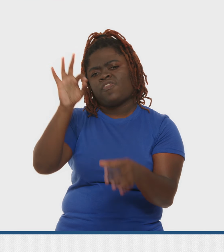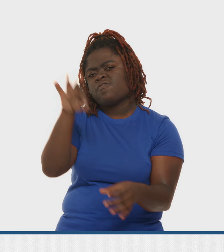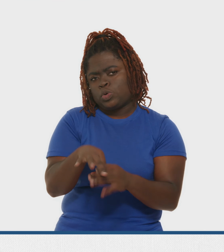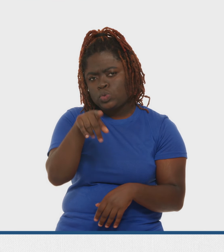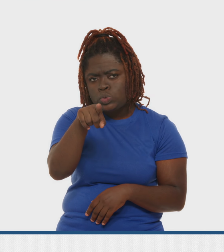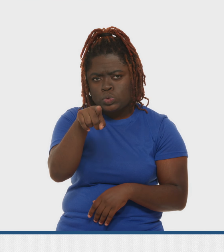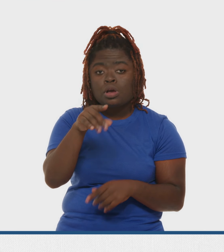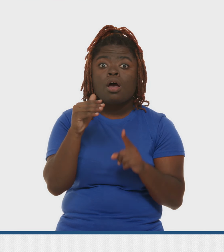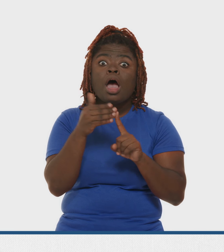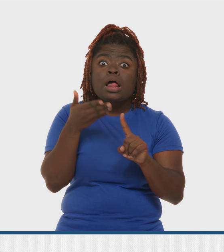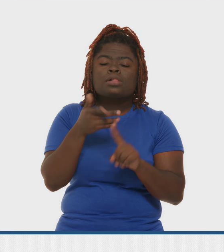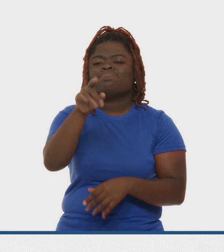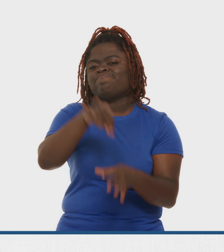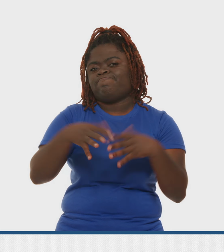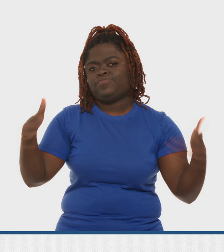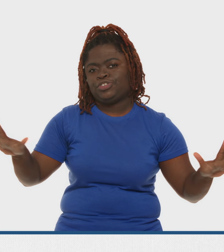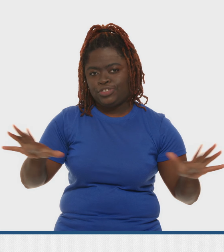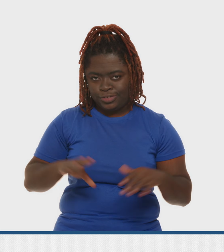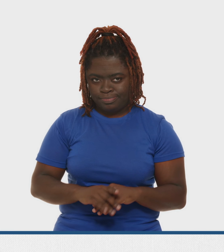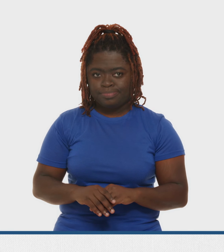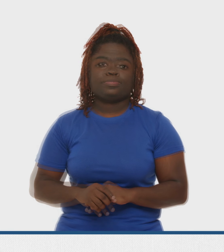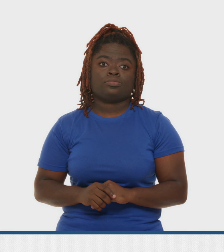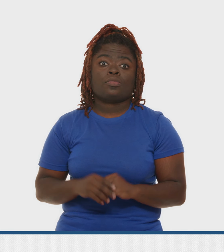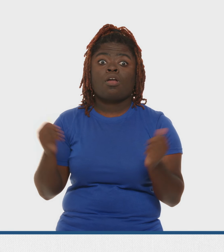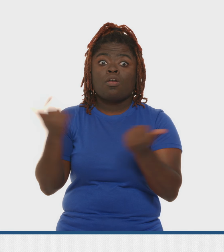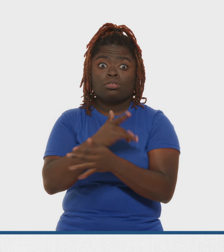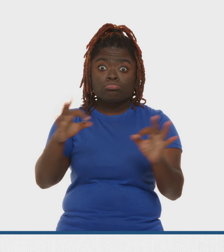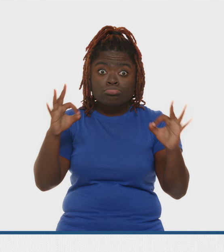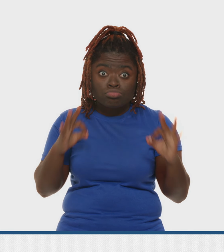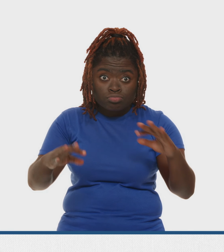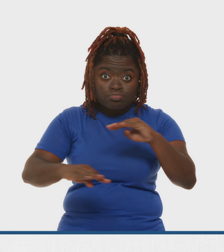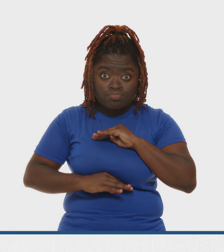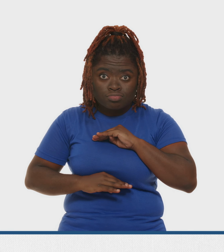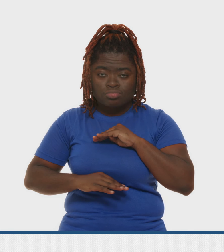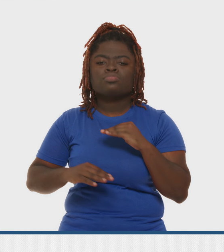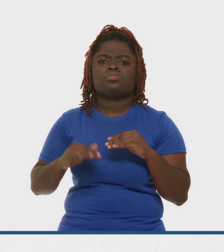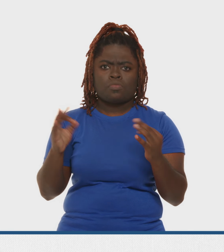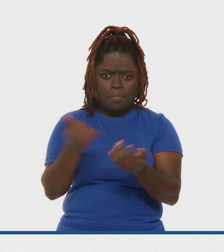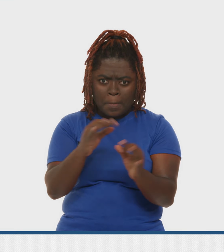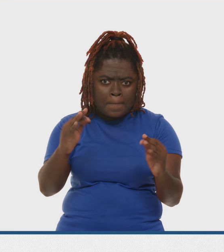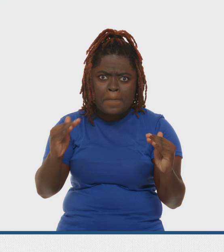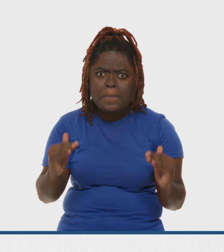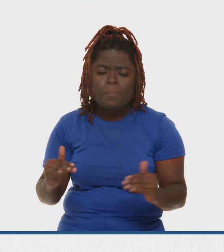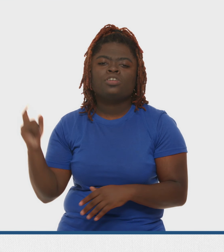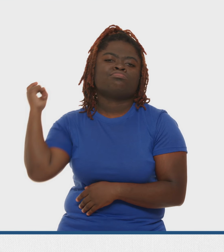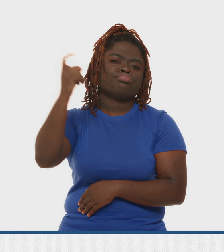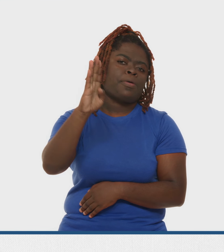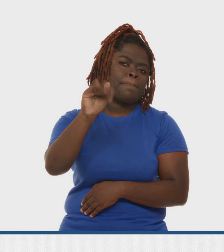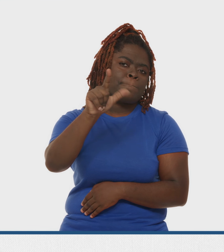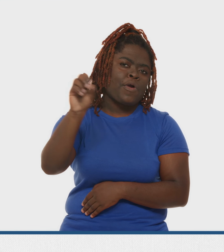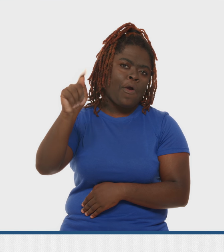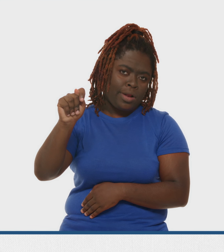if available to make sure there is no sign of electoral ink, which could be an indication the elector had already voted.